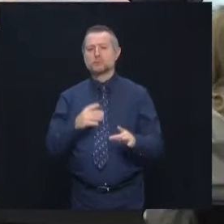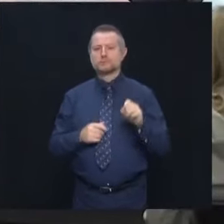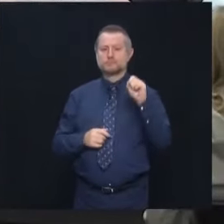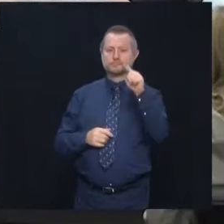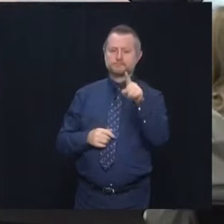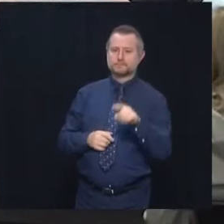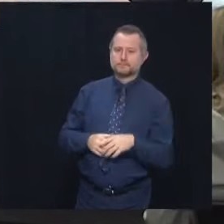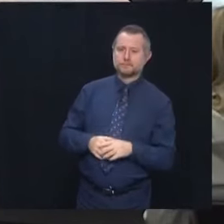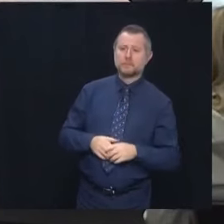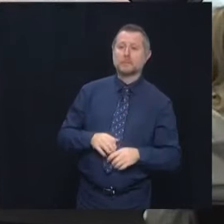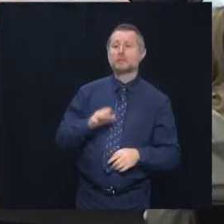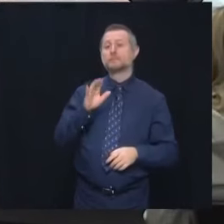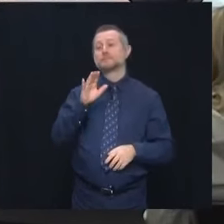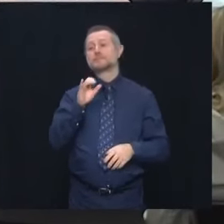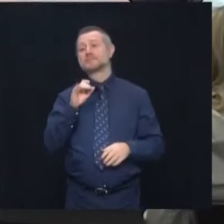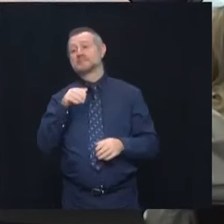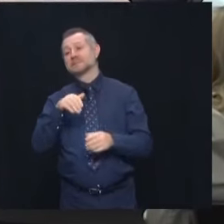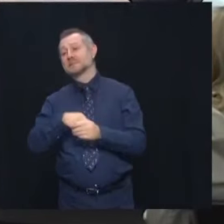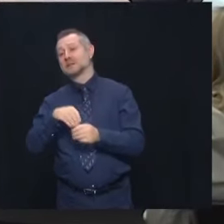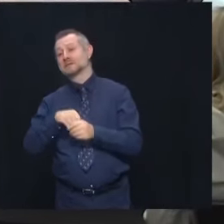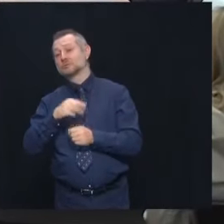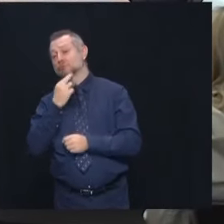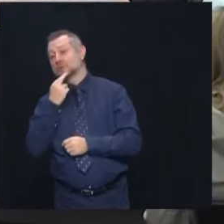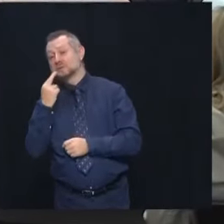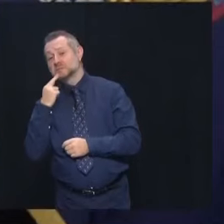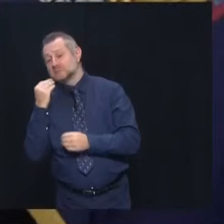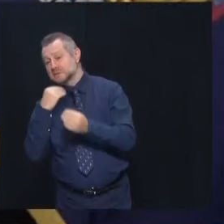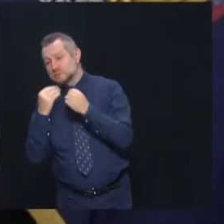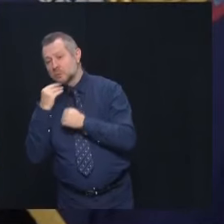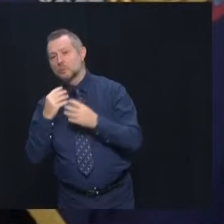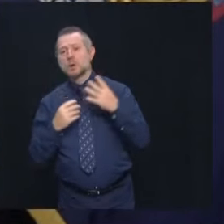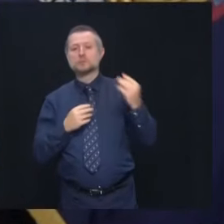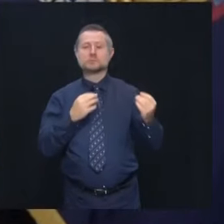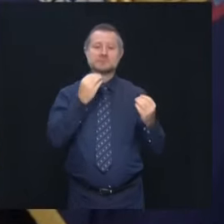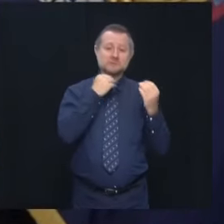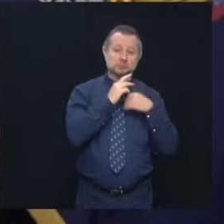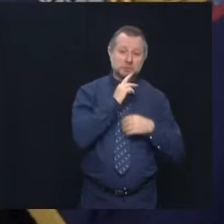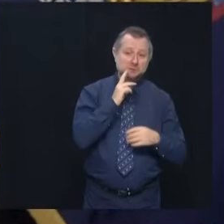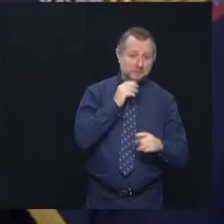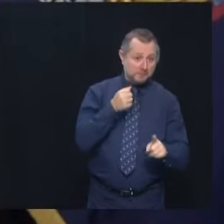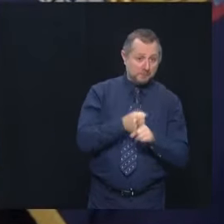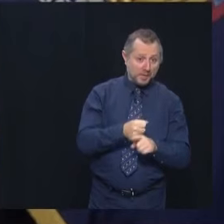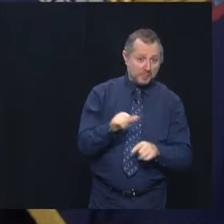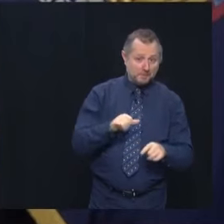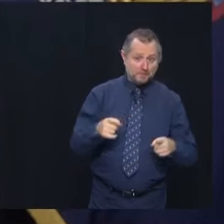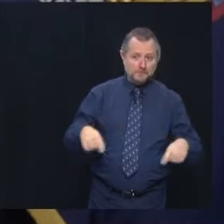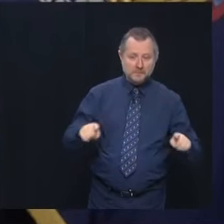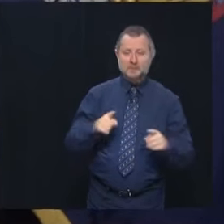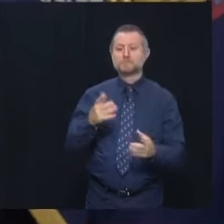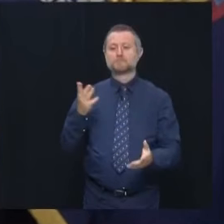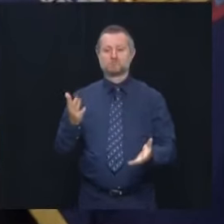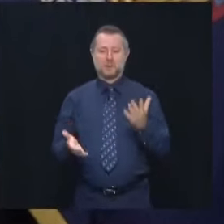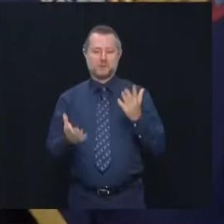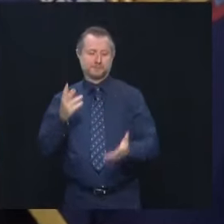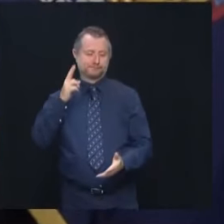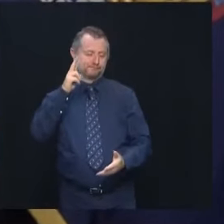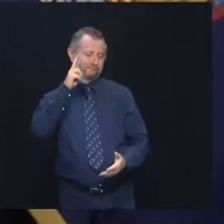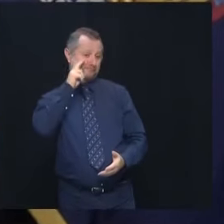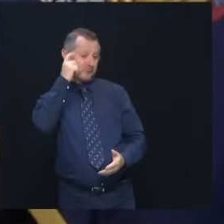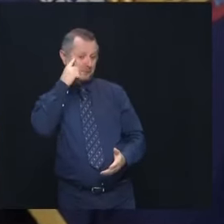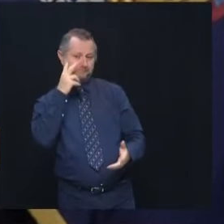outdoor dining in these cluster areas? There could be. There could be. We're reviewing it. Do you think it'll be this